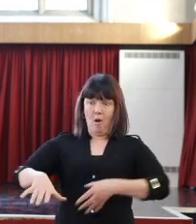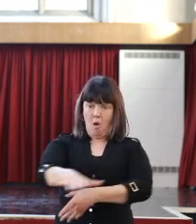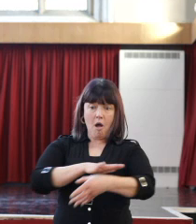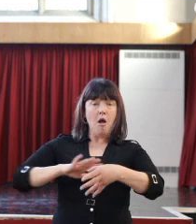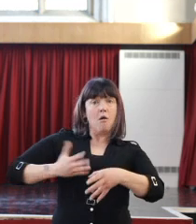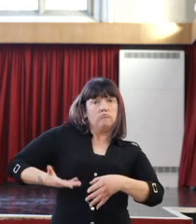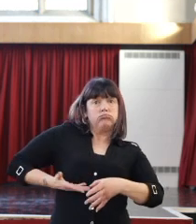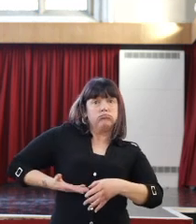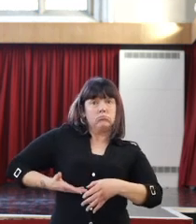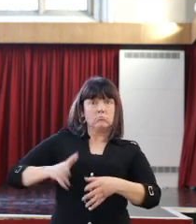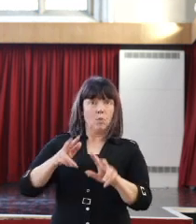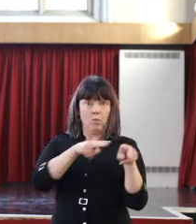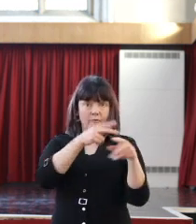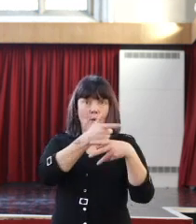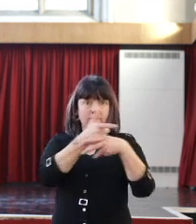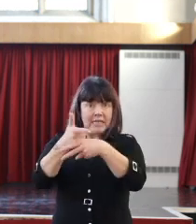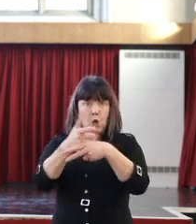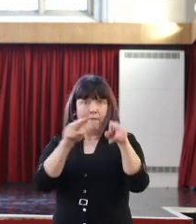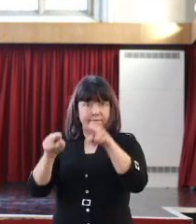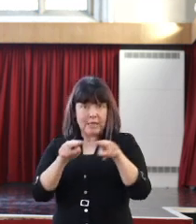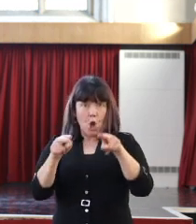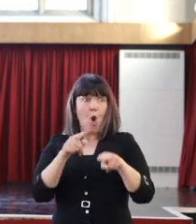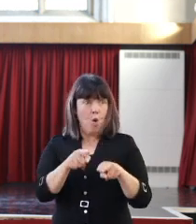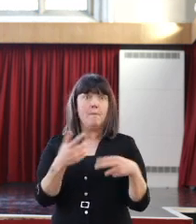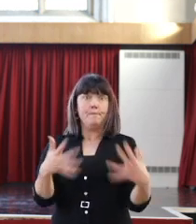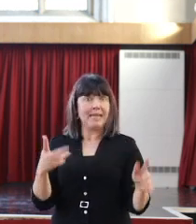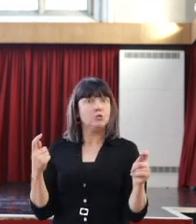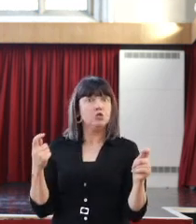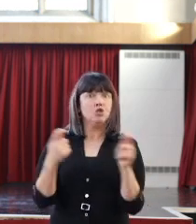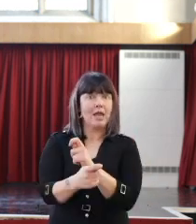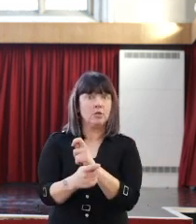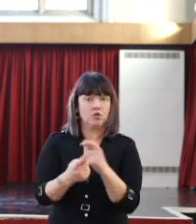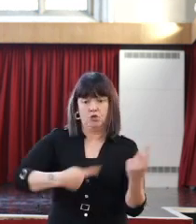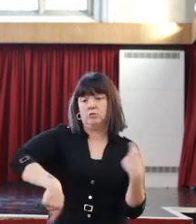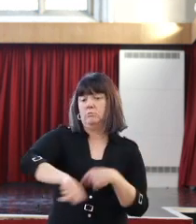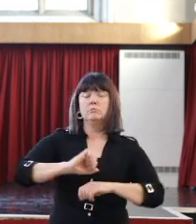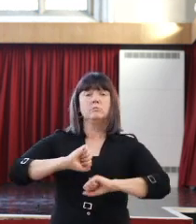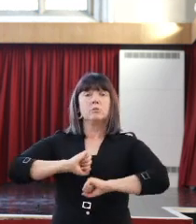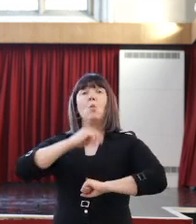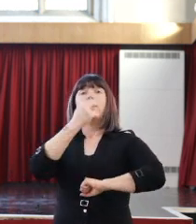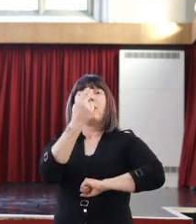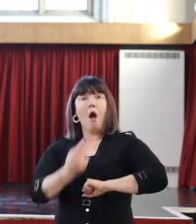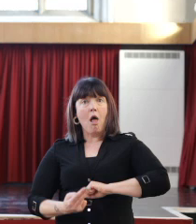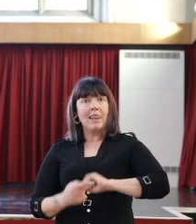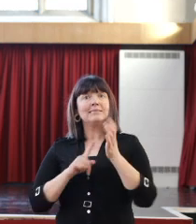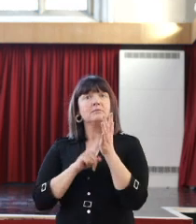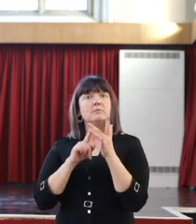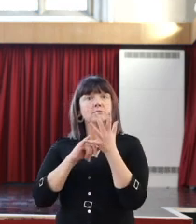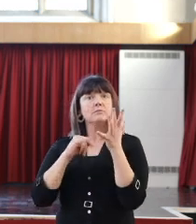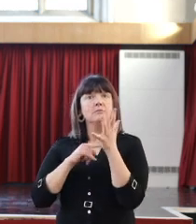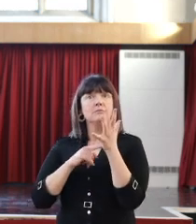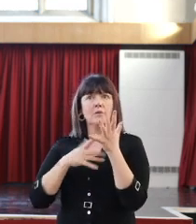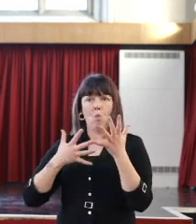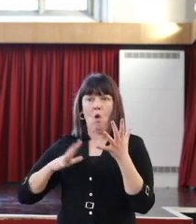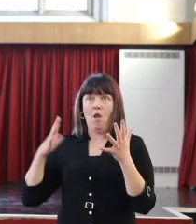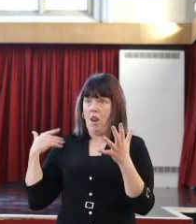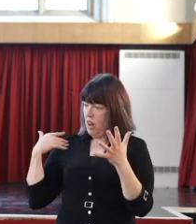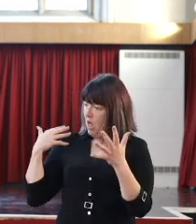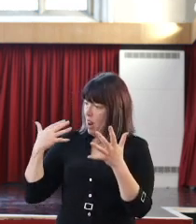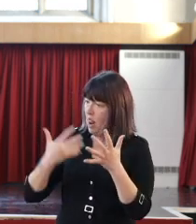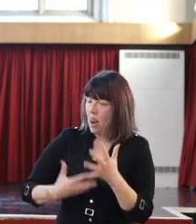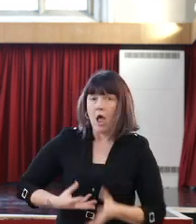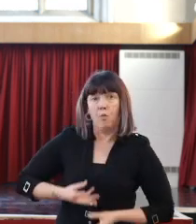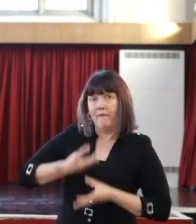in a global way. And now with Artlist and their rocket fuel, we want to take everything that we've learnt and bring it to